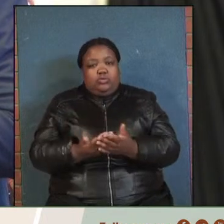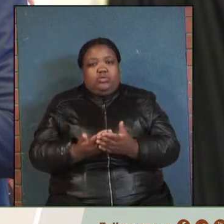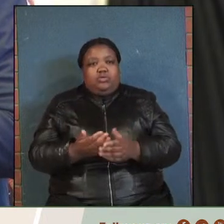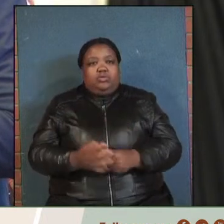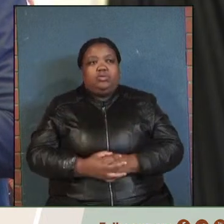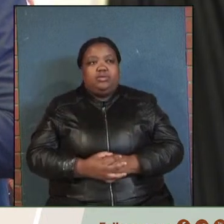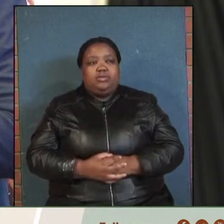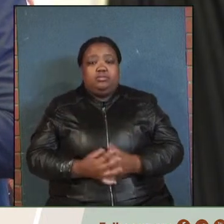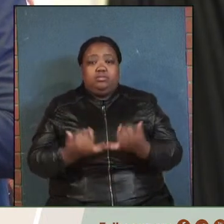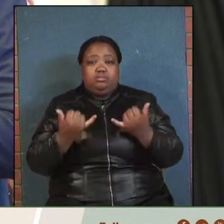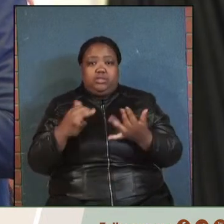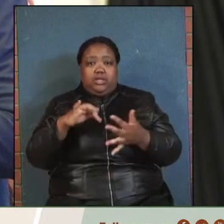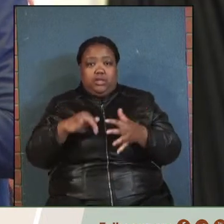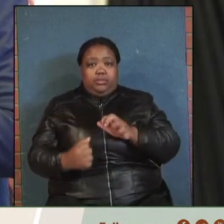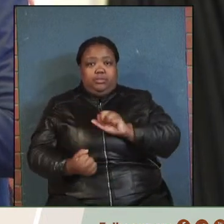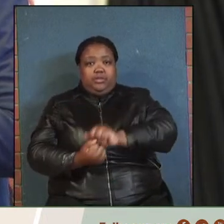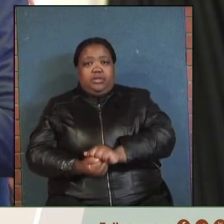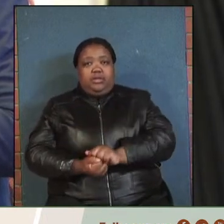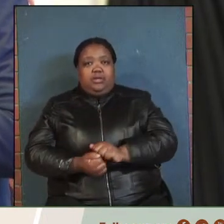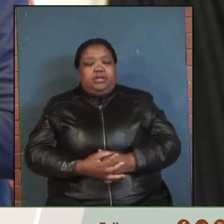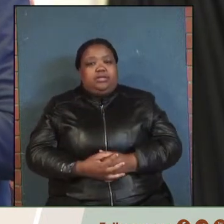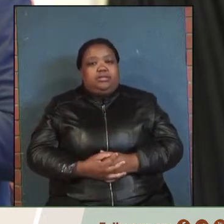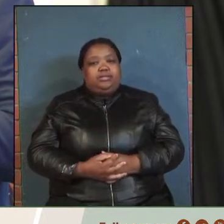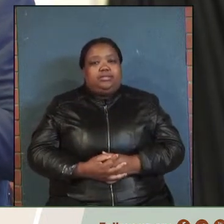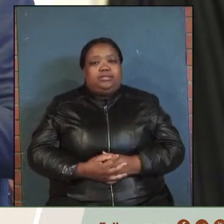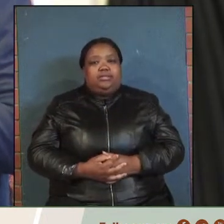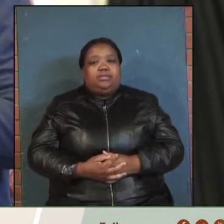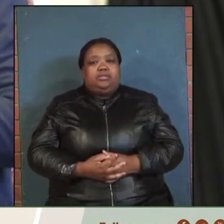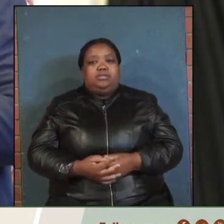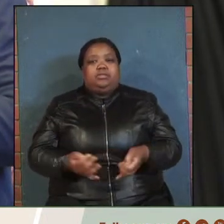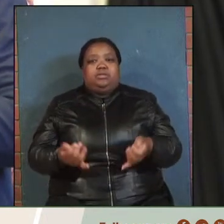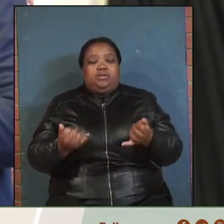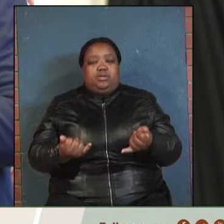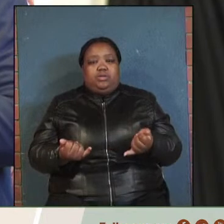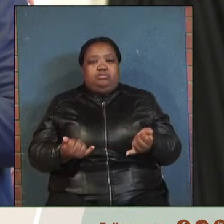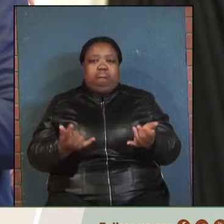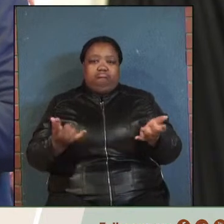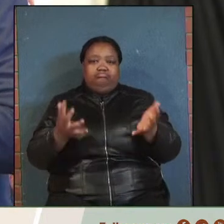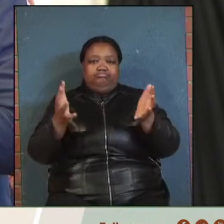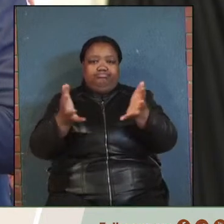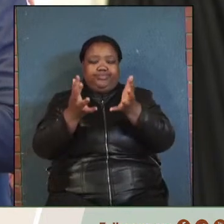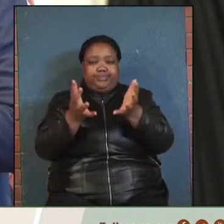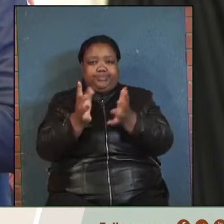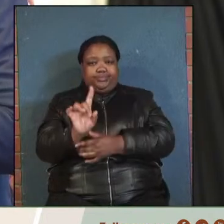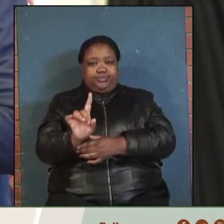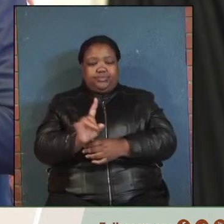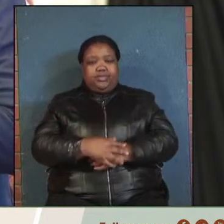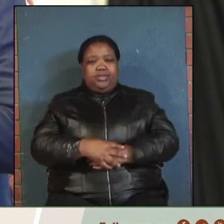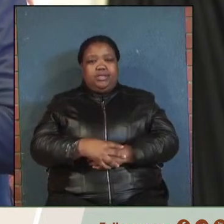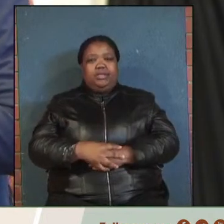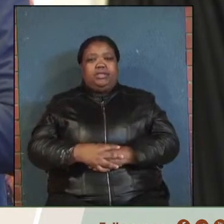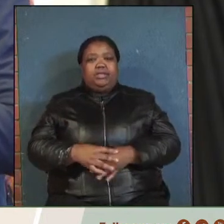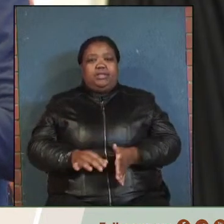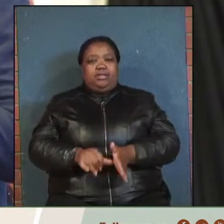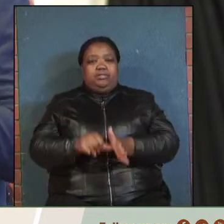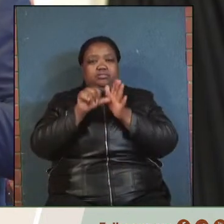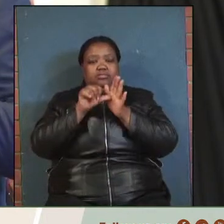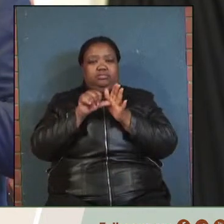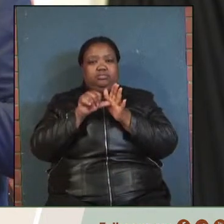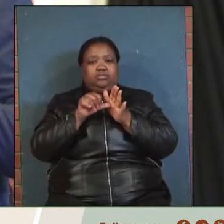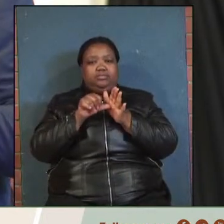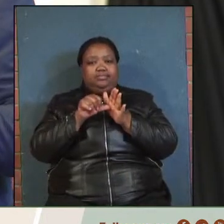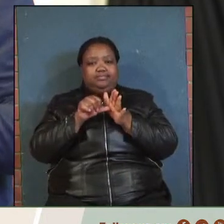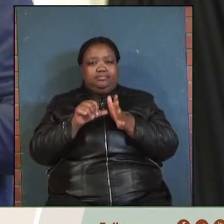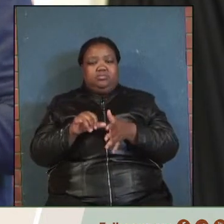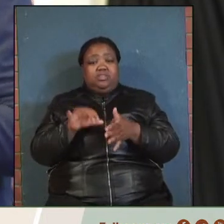As I conclude, I would like to highly emphasize on the importance